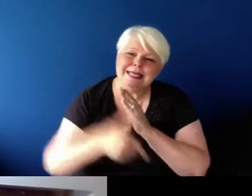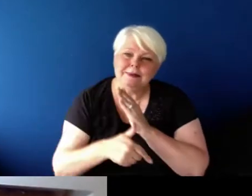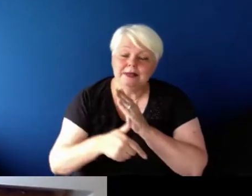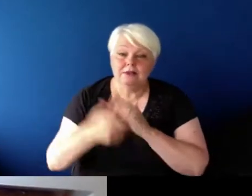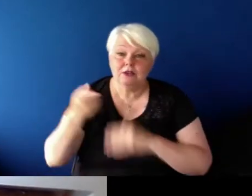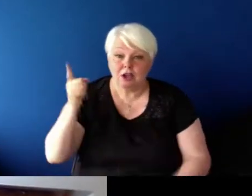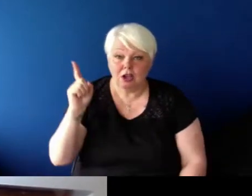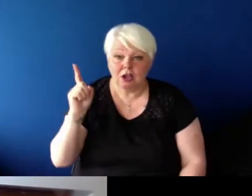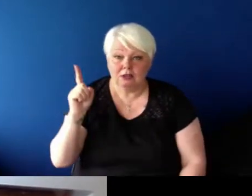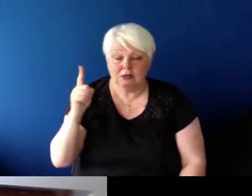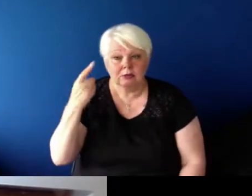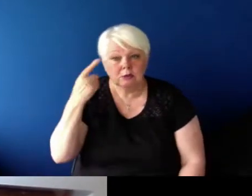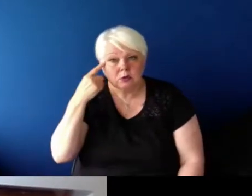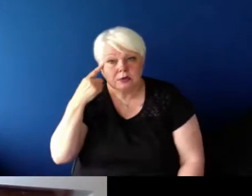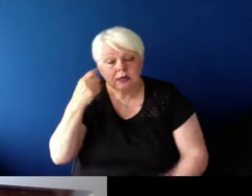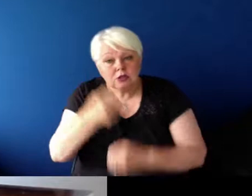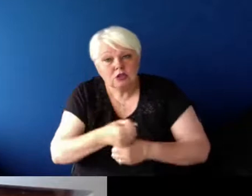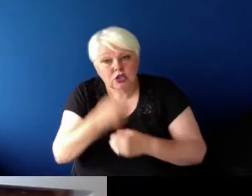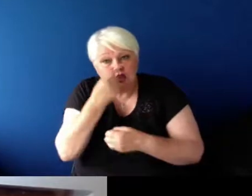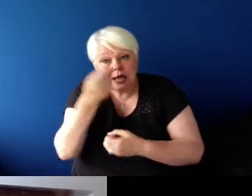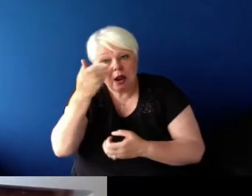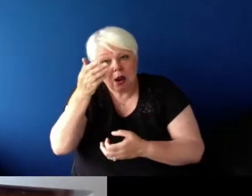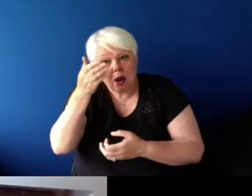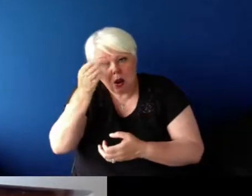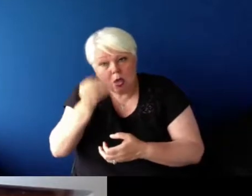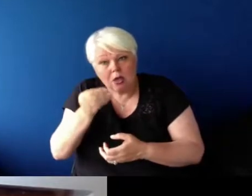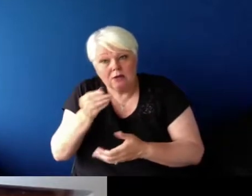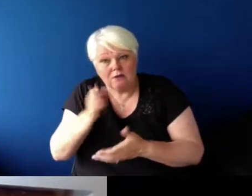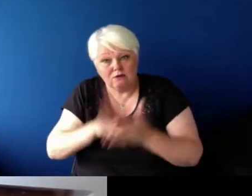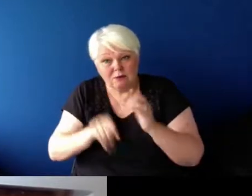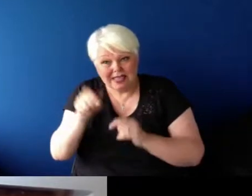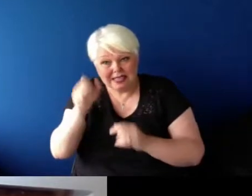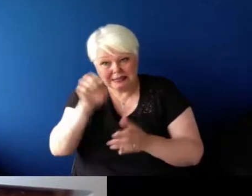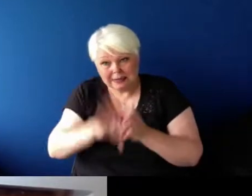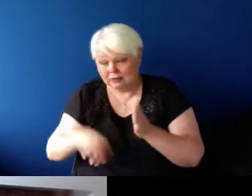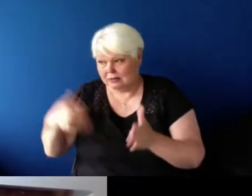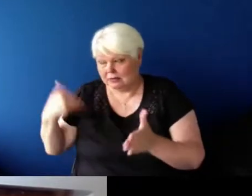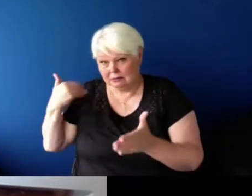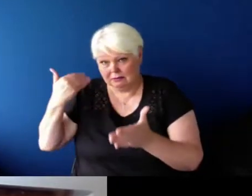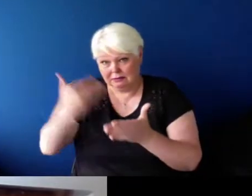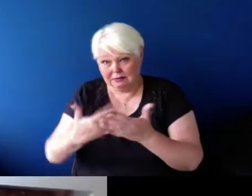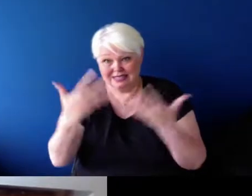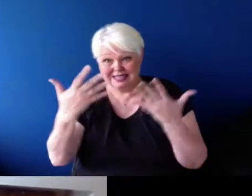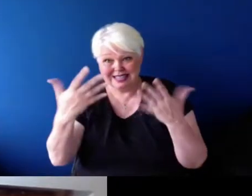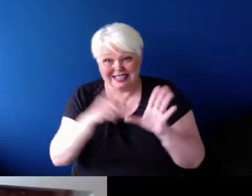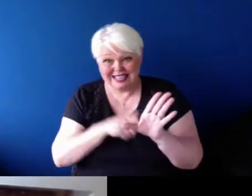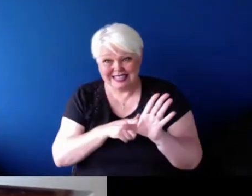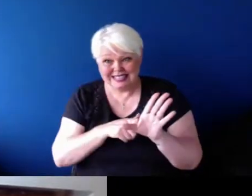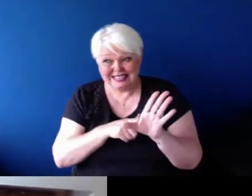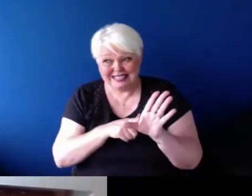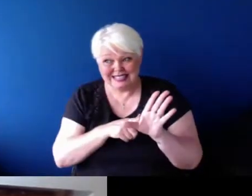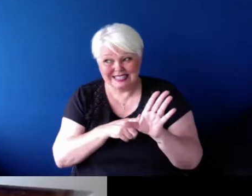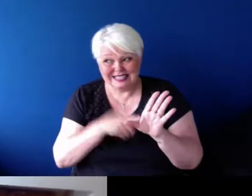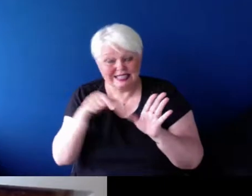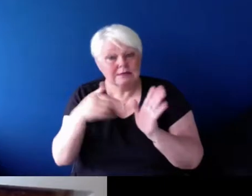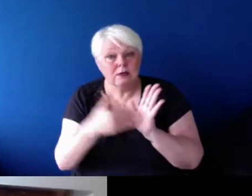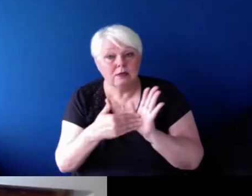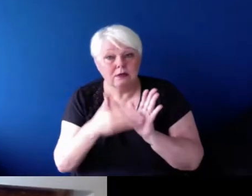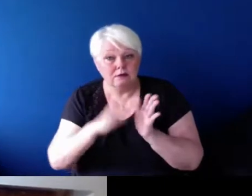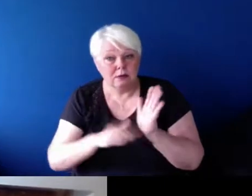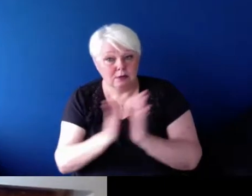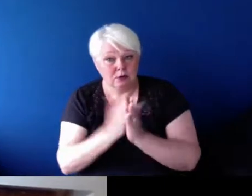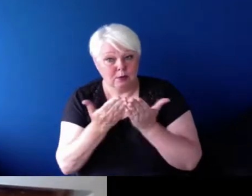the church needs to learn from that experience? And 10 years on, maybe It's 10 years this month since that